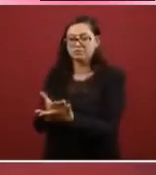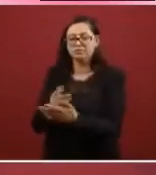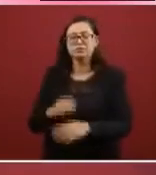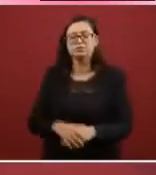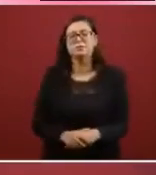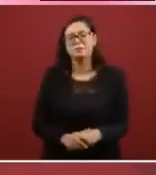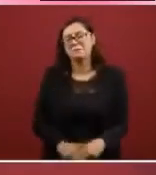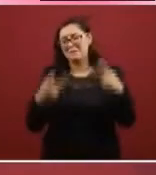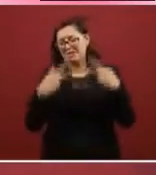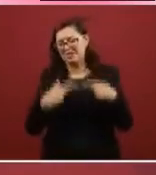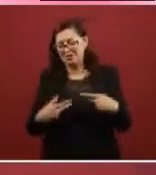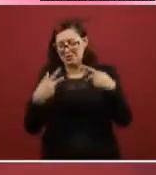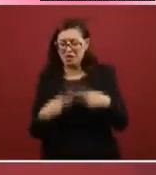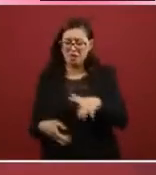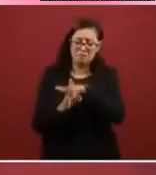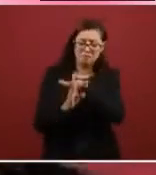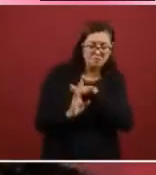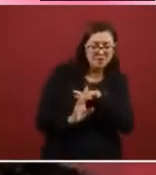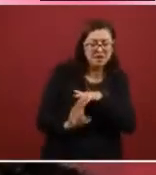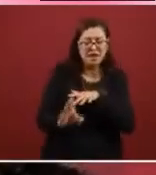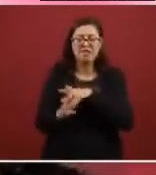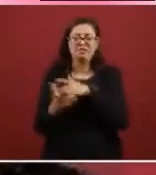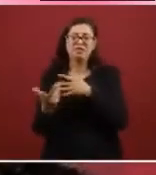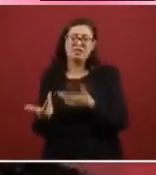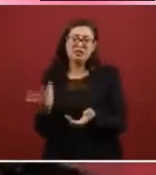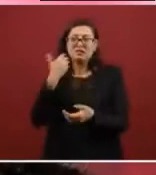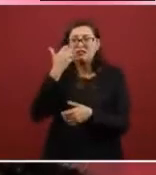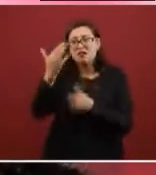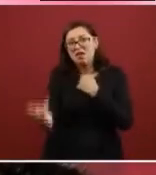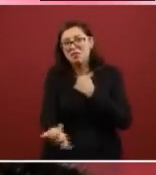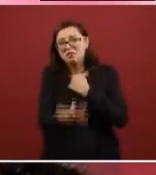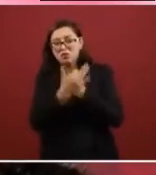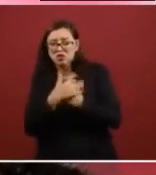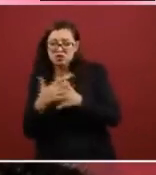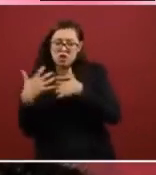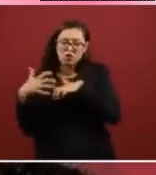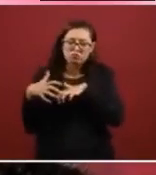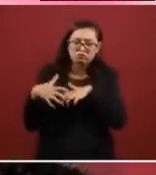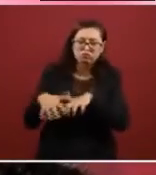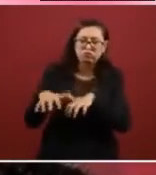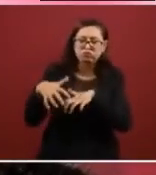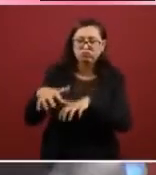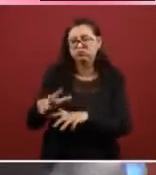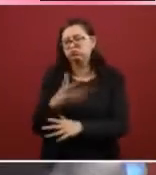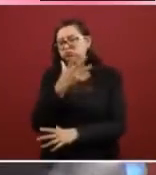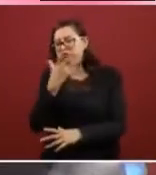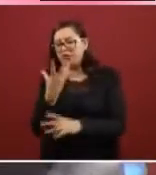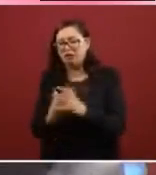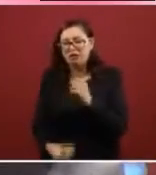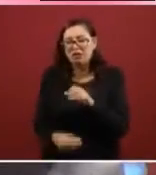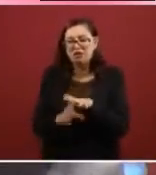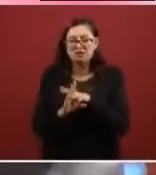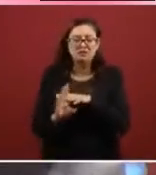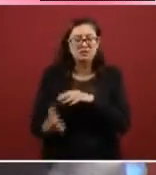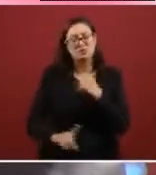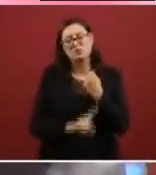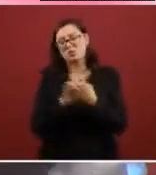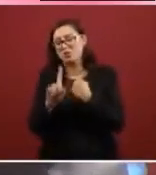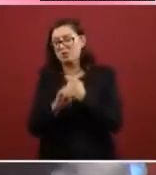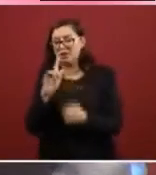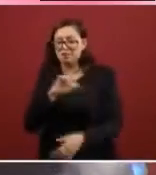refugiados great movements y for refuge mundial, is a preoccupation that's worldwide con consecuencias humanitarias, with políticas,